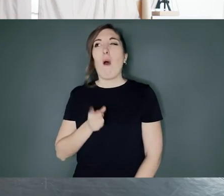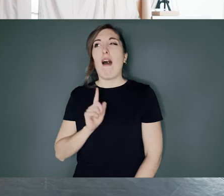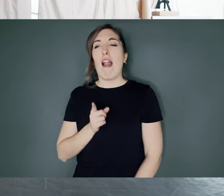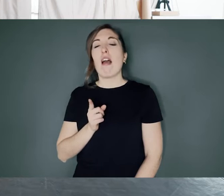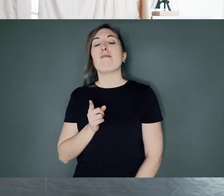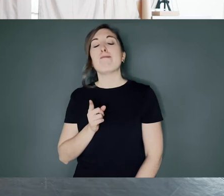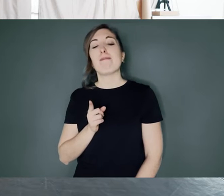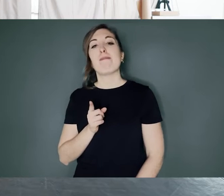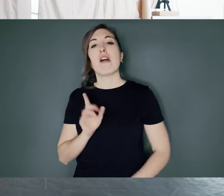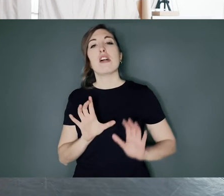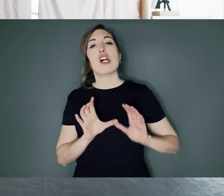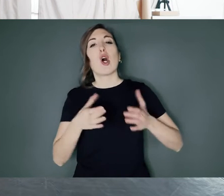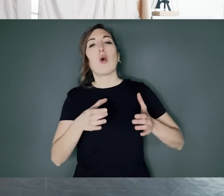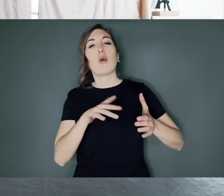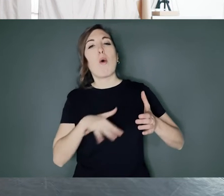I think really